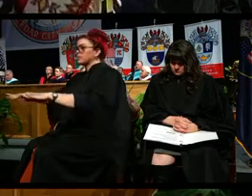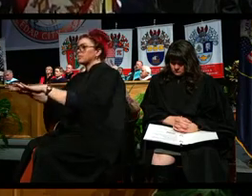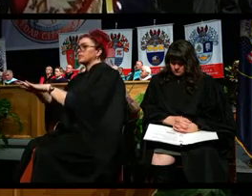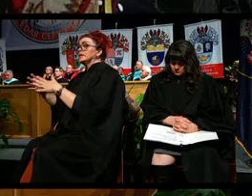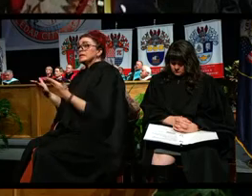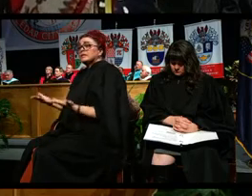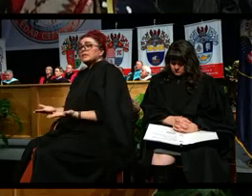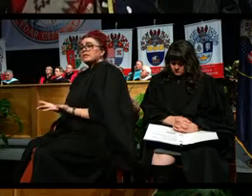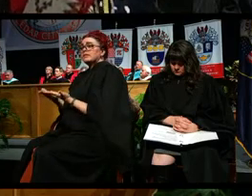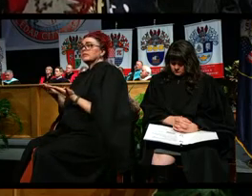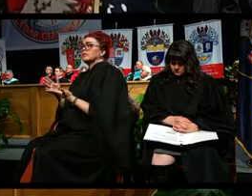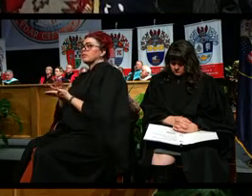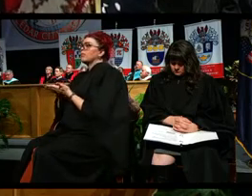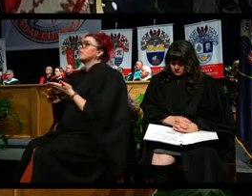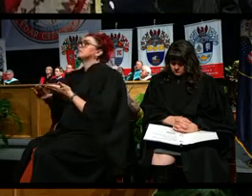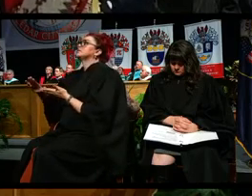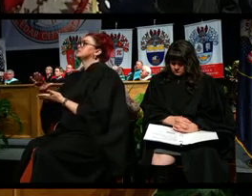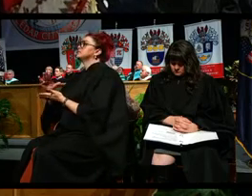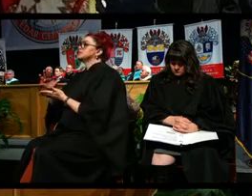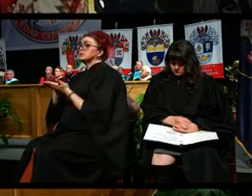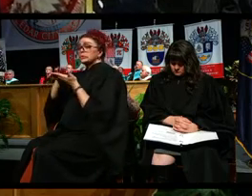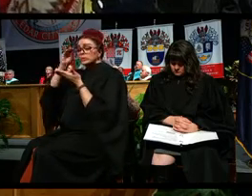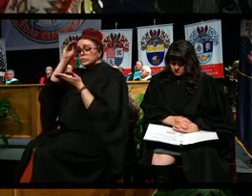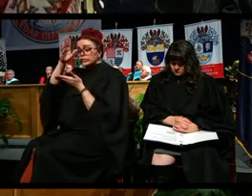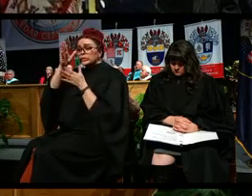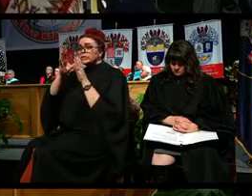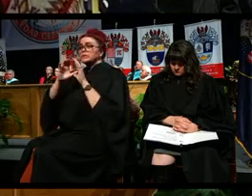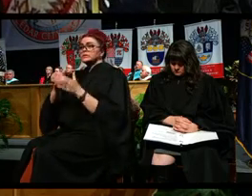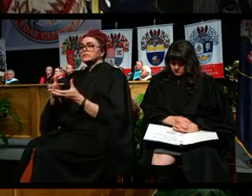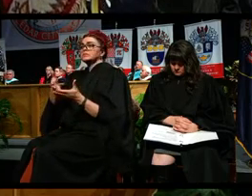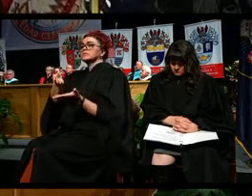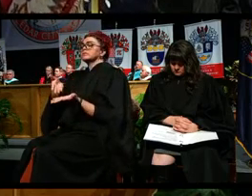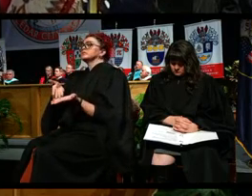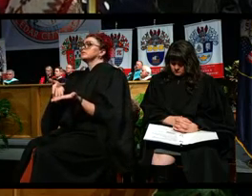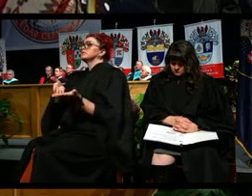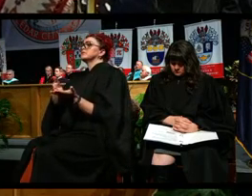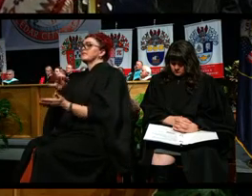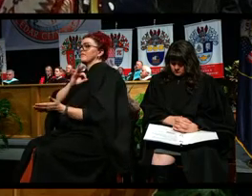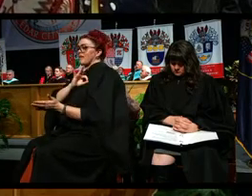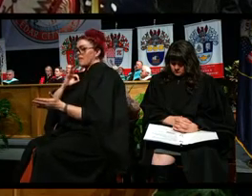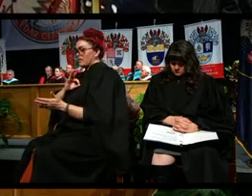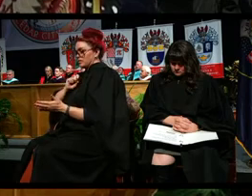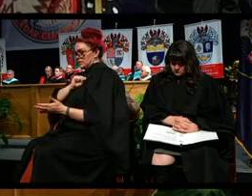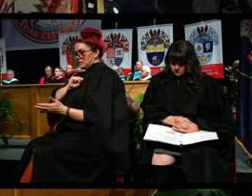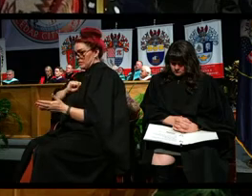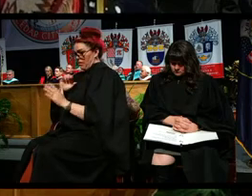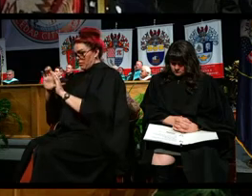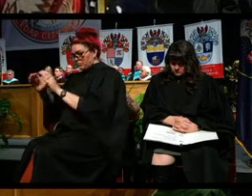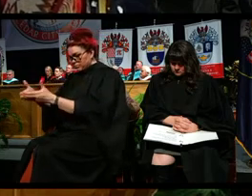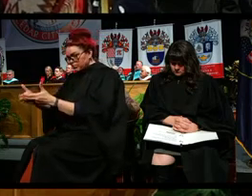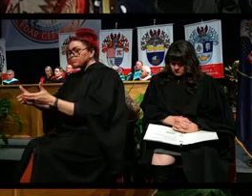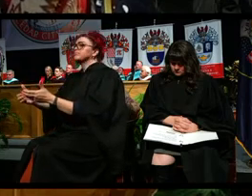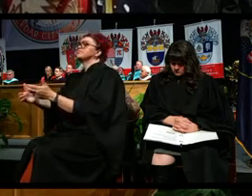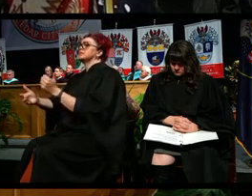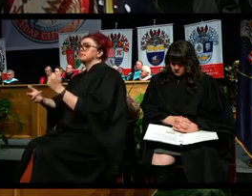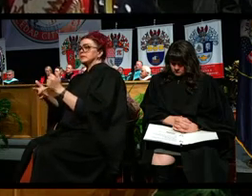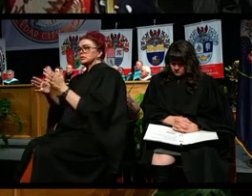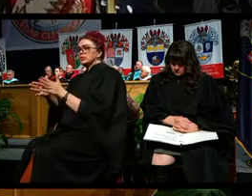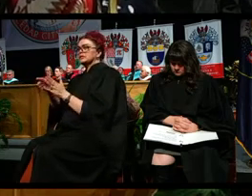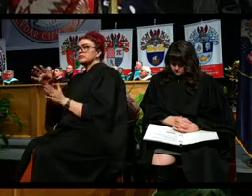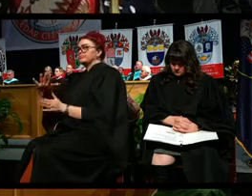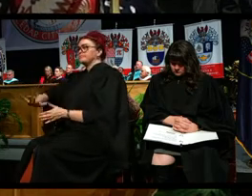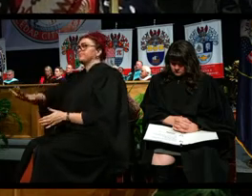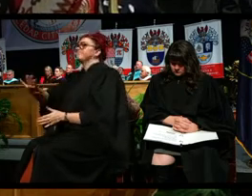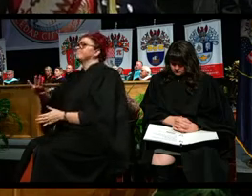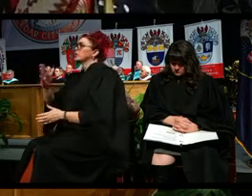here at this institution, the students, the faculty and staff and administration, all these